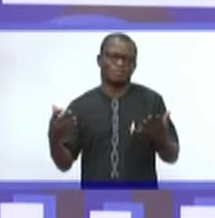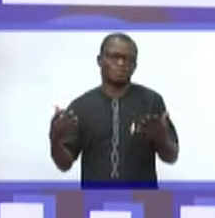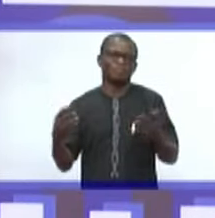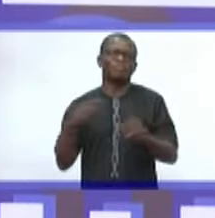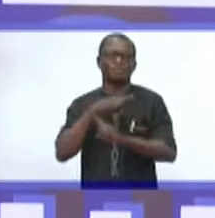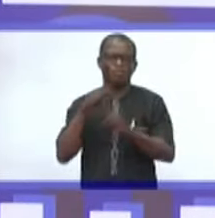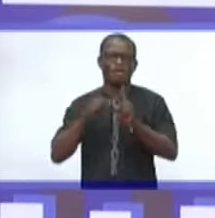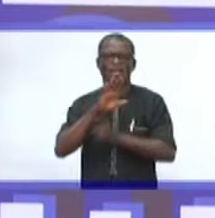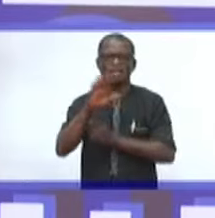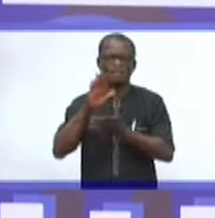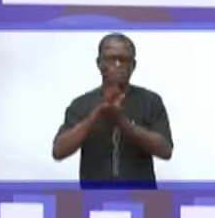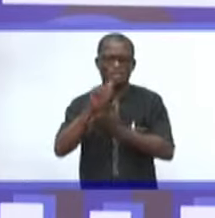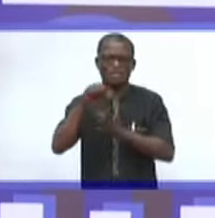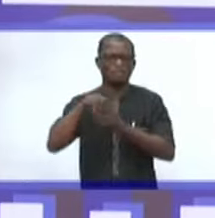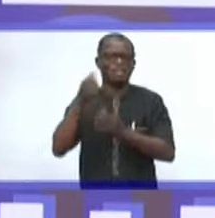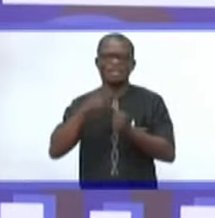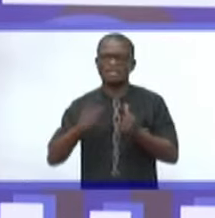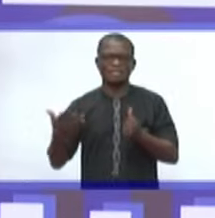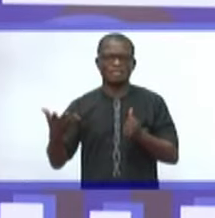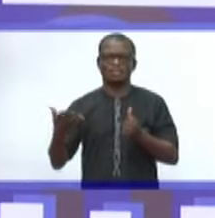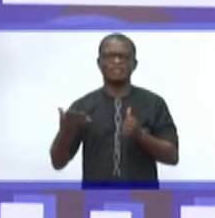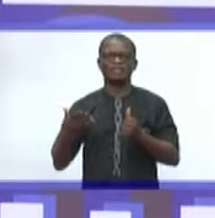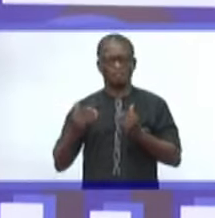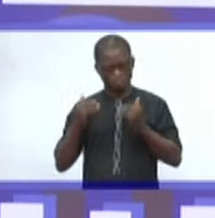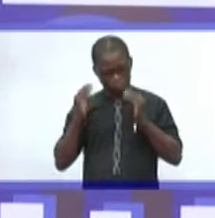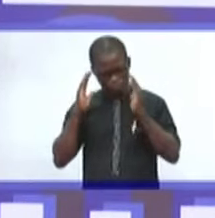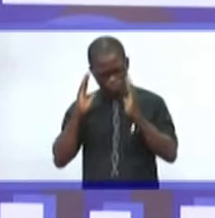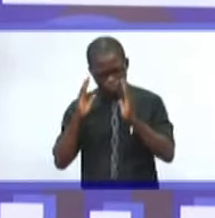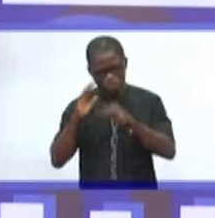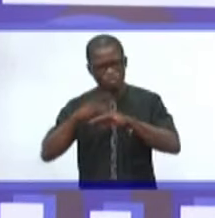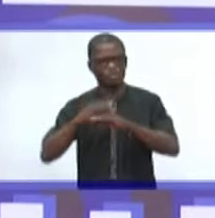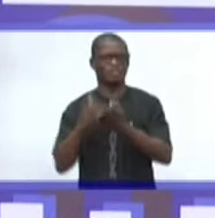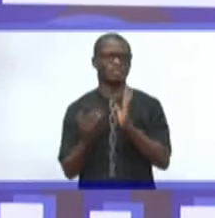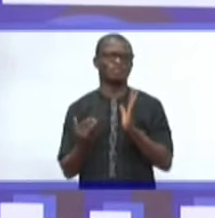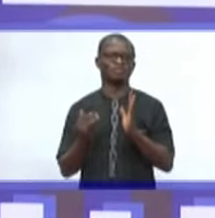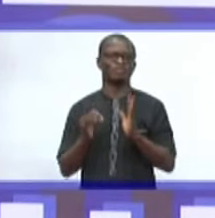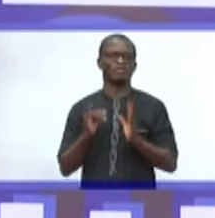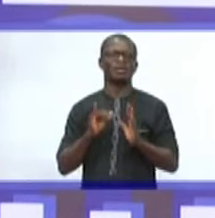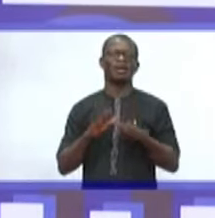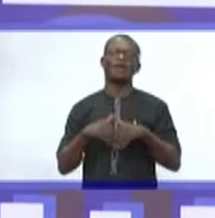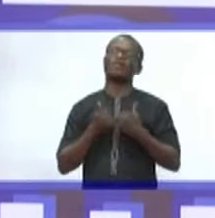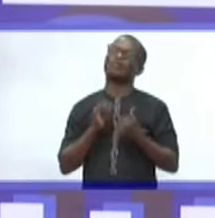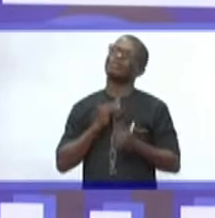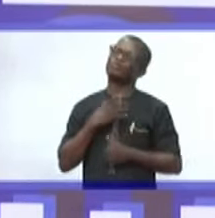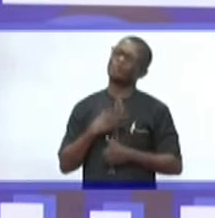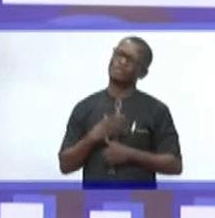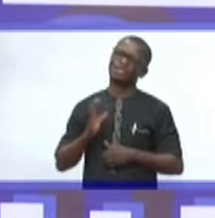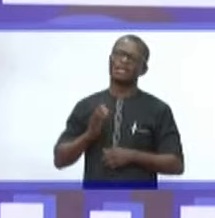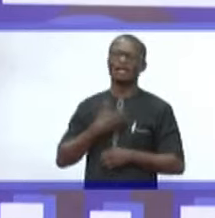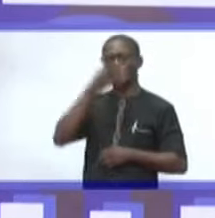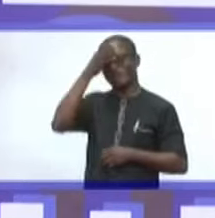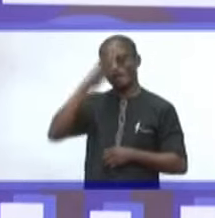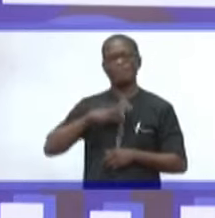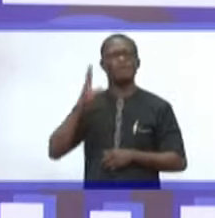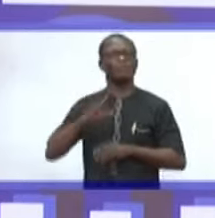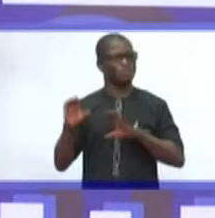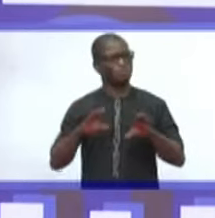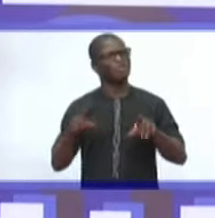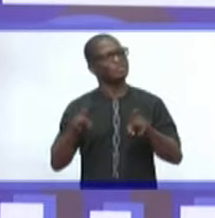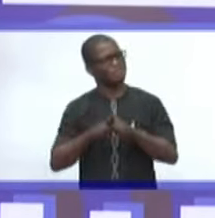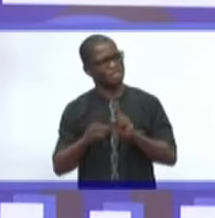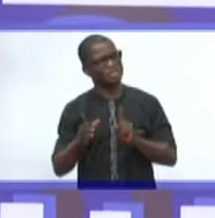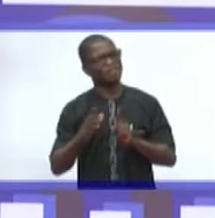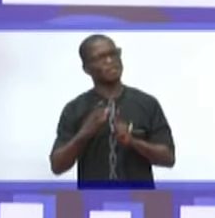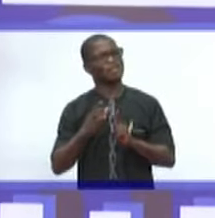they believe in anything, they go for it. I wish that men would do the same thing. And they are less